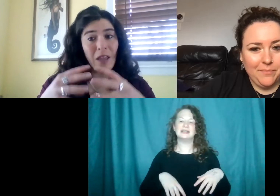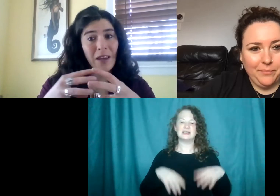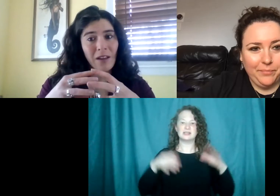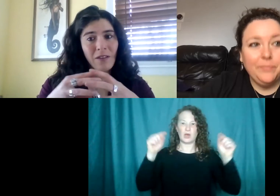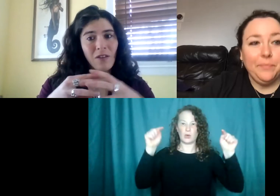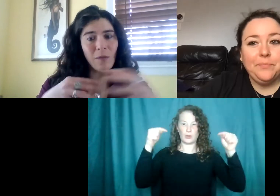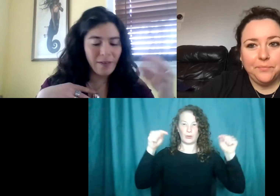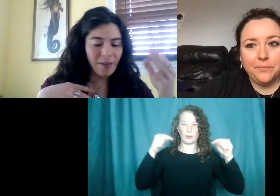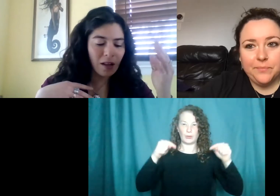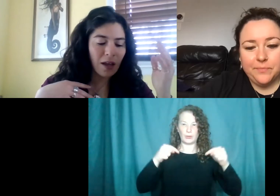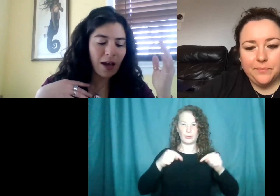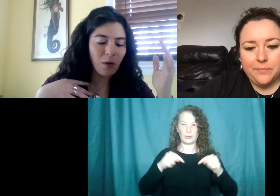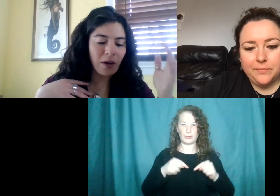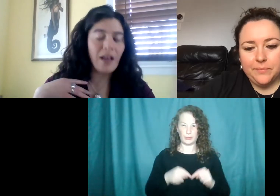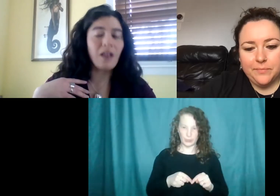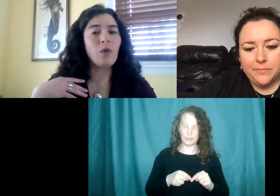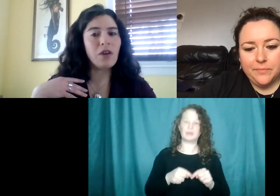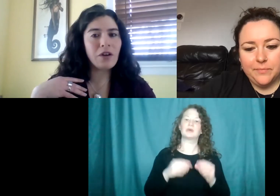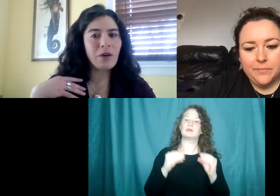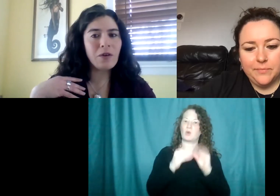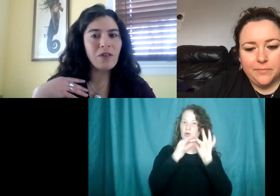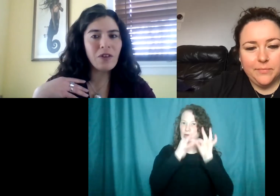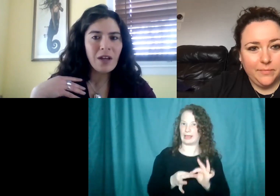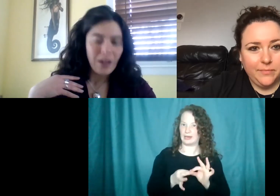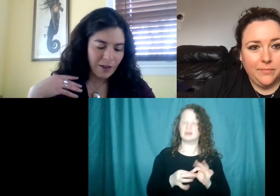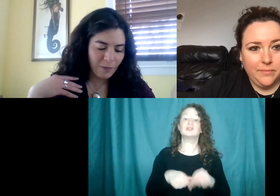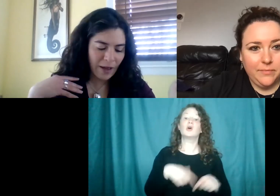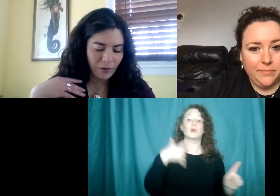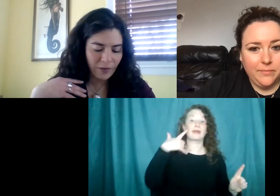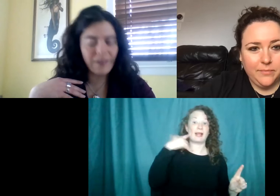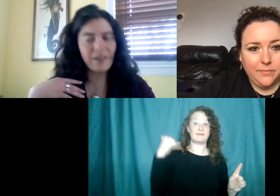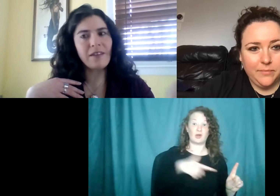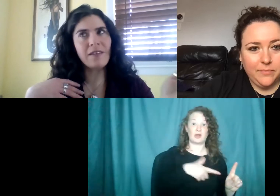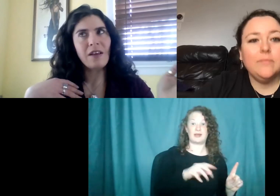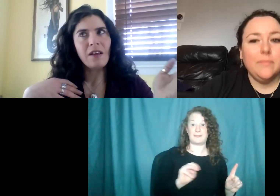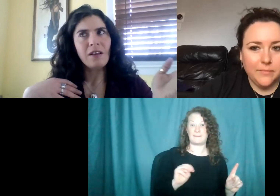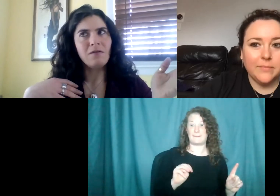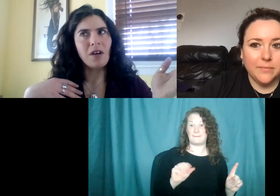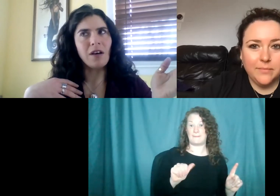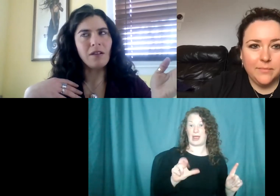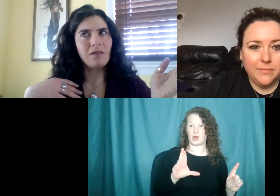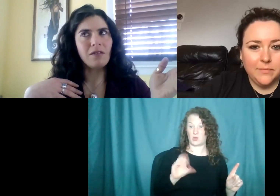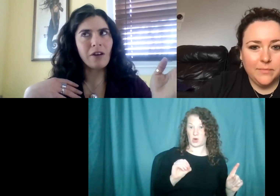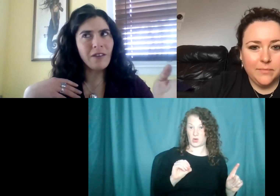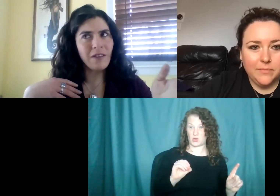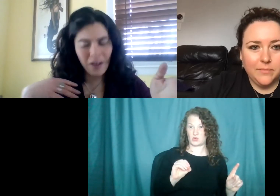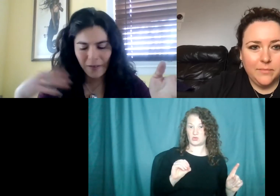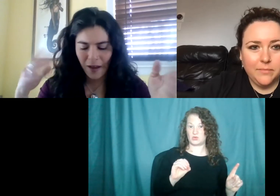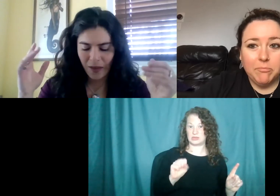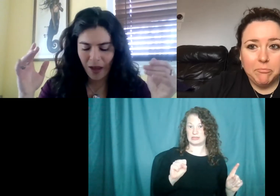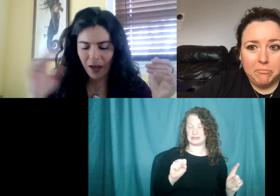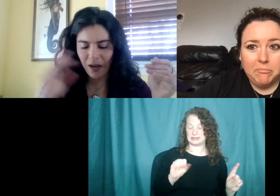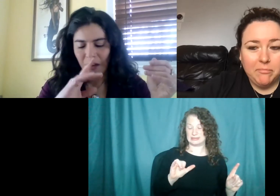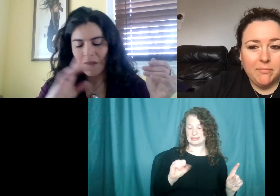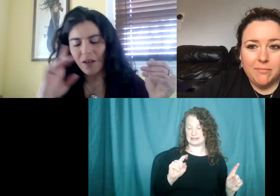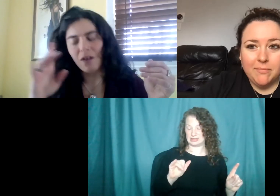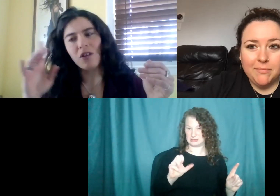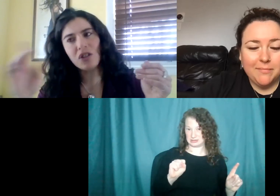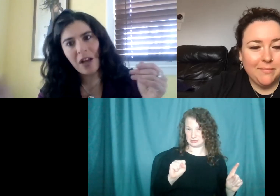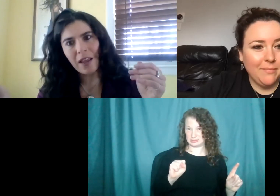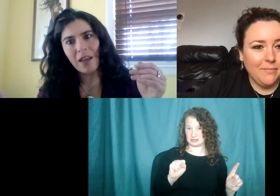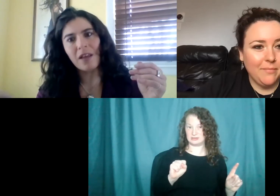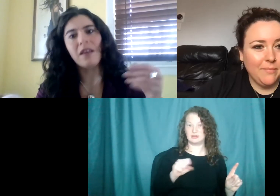they're related. So basically our California coast is Macrocystis, Necrocystis, and then